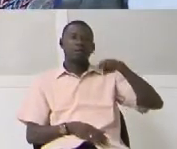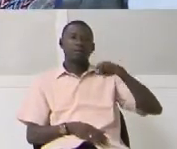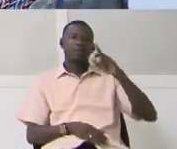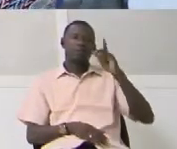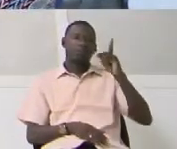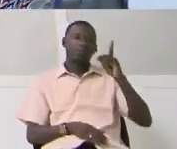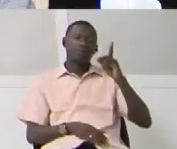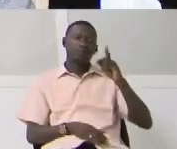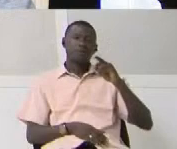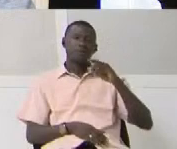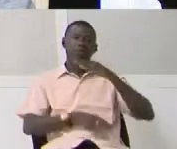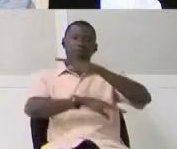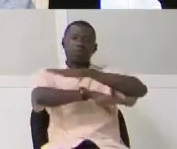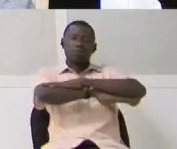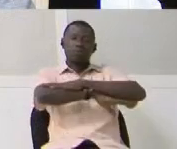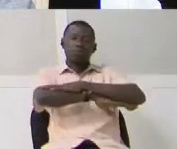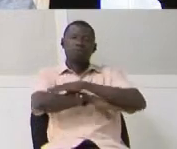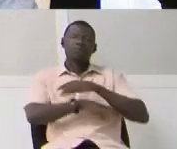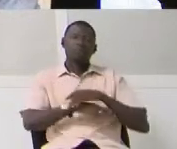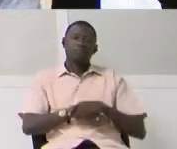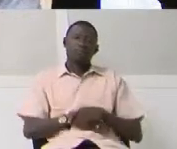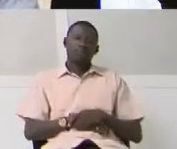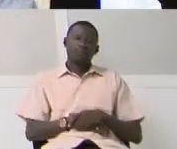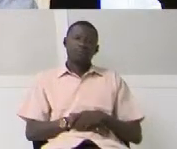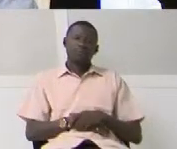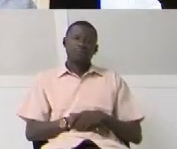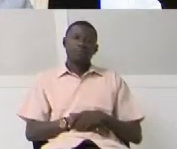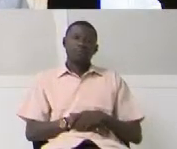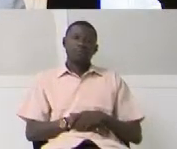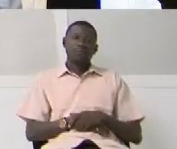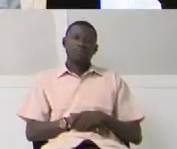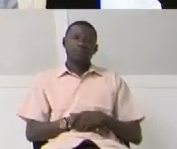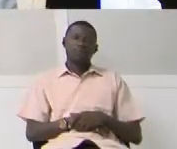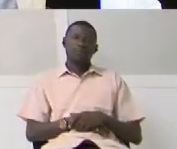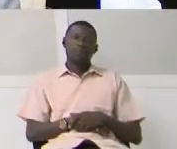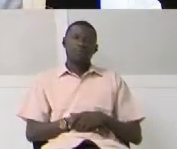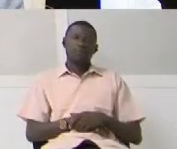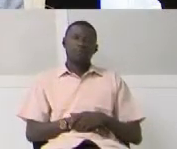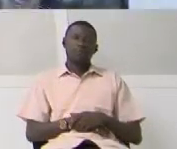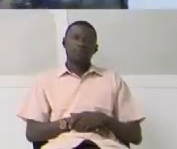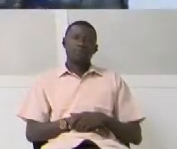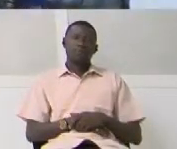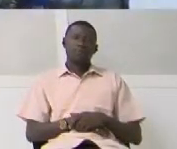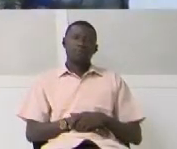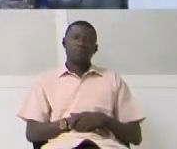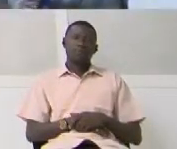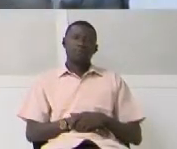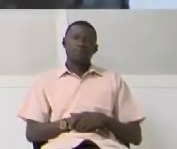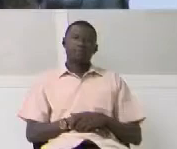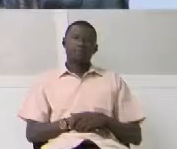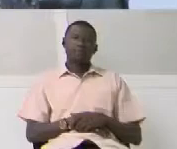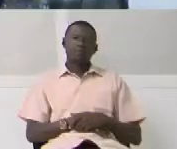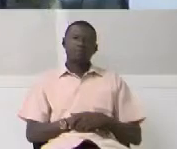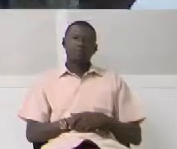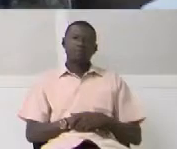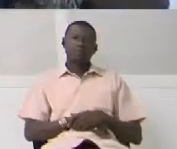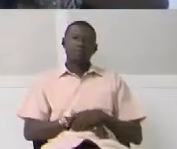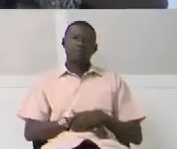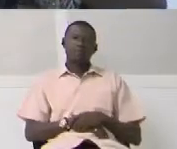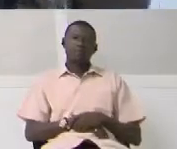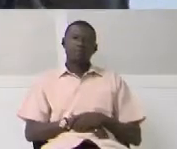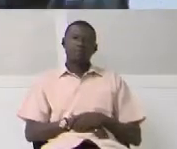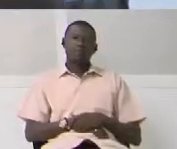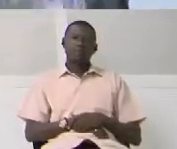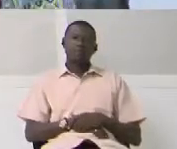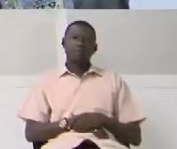the Harding team, you have 3,100 square meters. Basically, I'll charge me. They have Halay Dekasi Kwanbi at neighboring